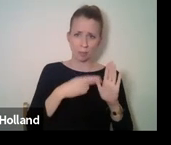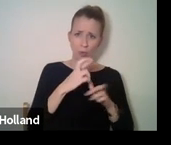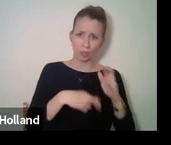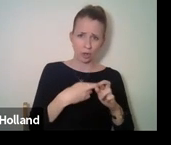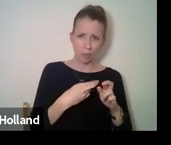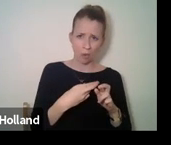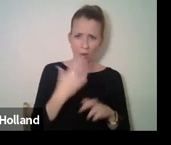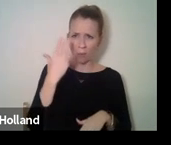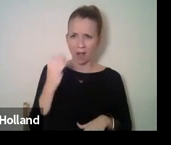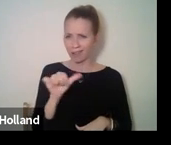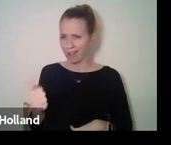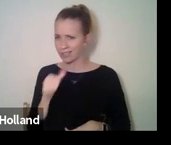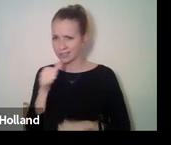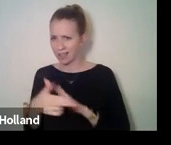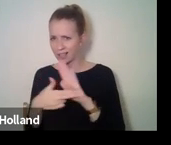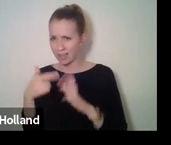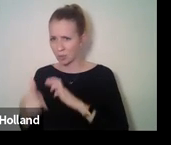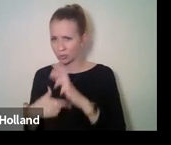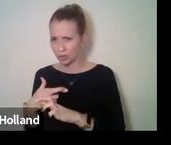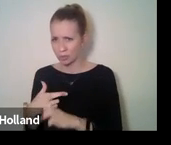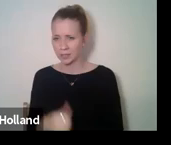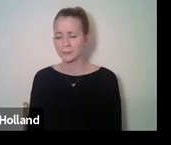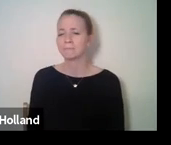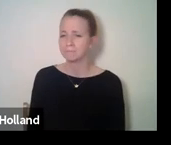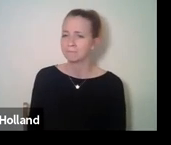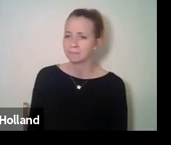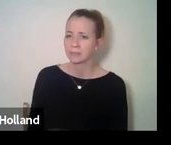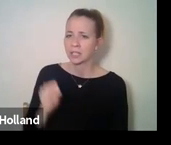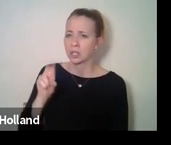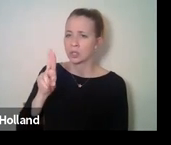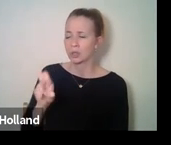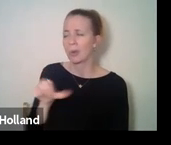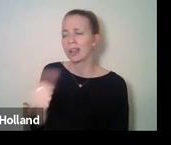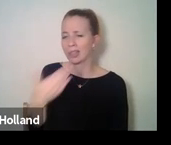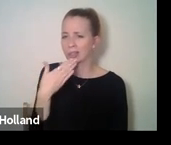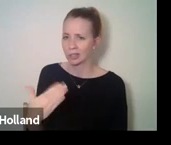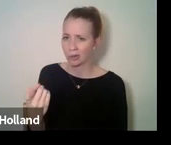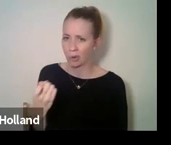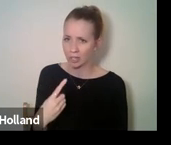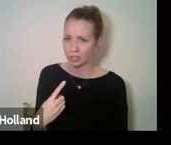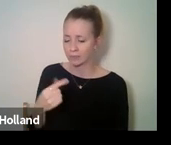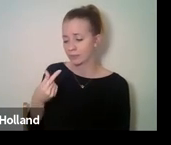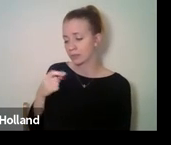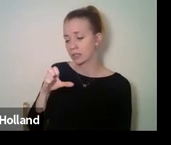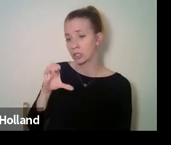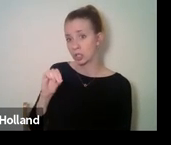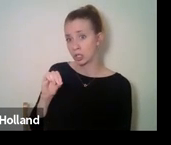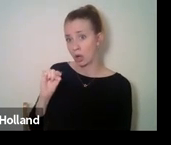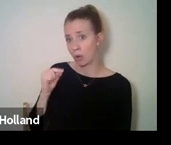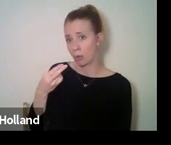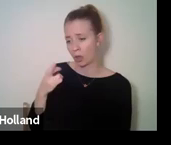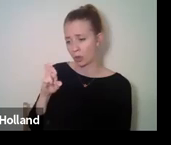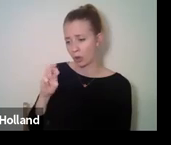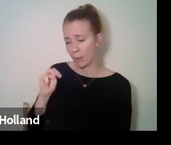So another good question. Geothermal, just to be clear, there are